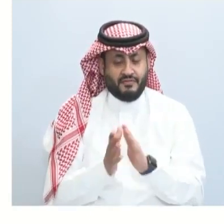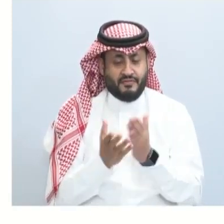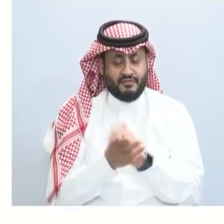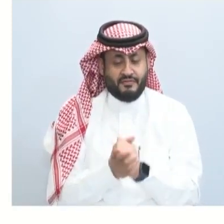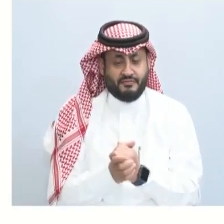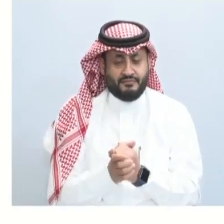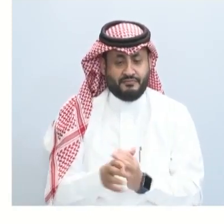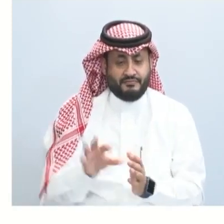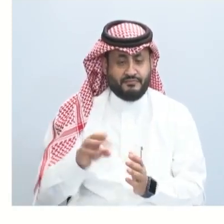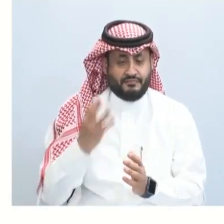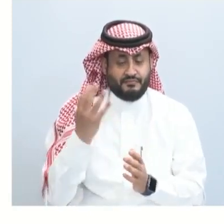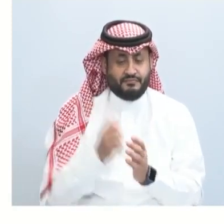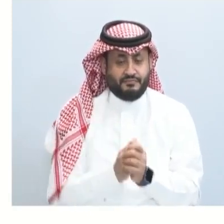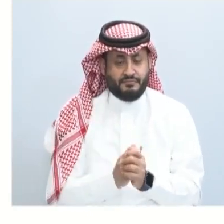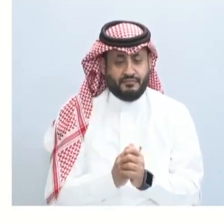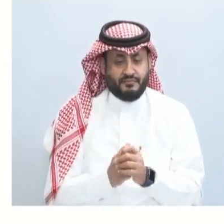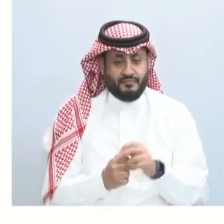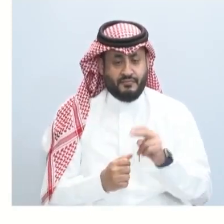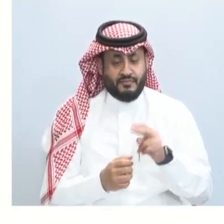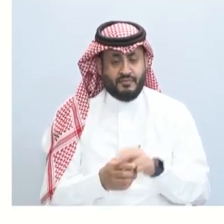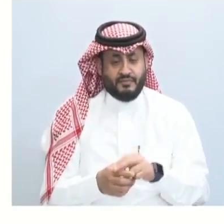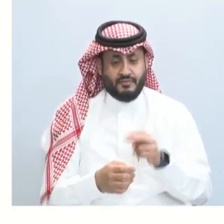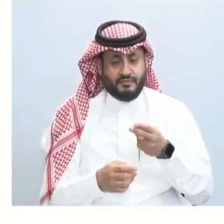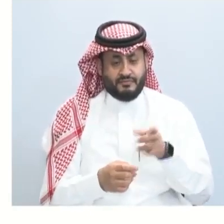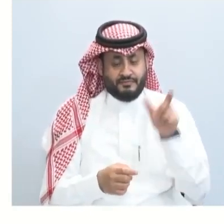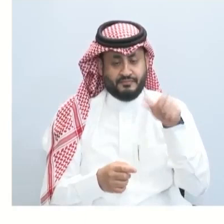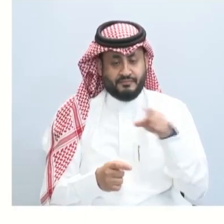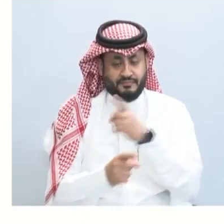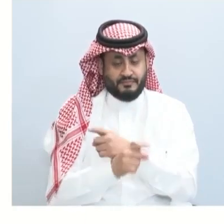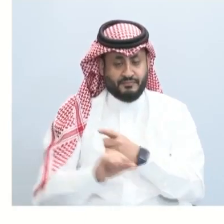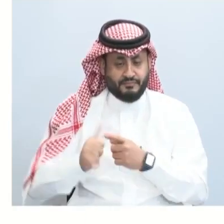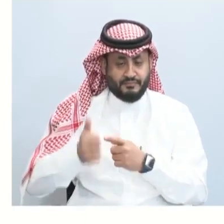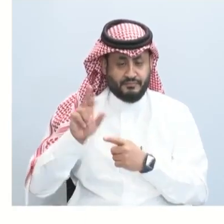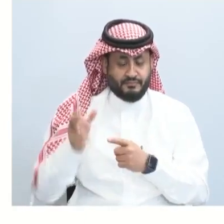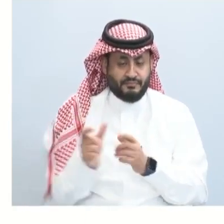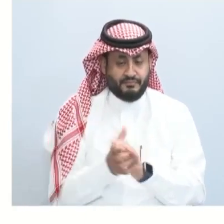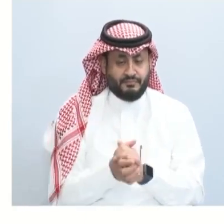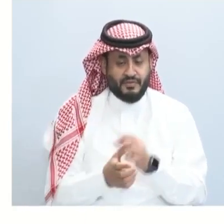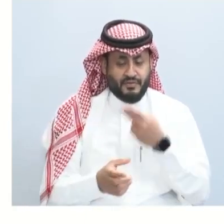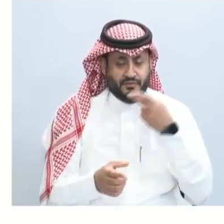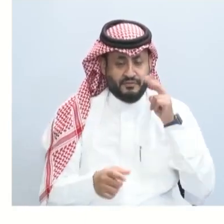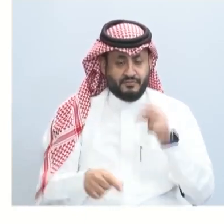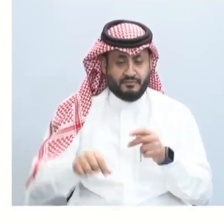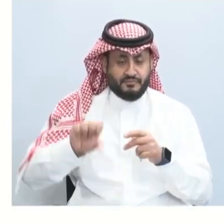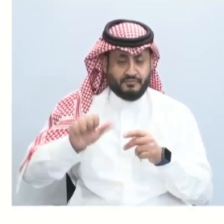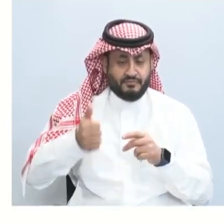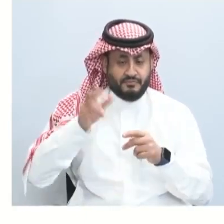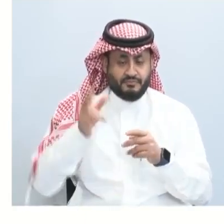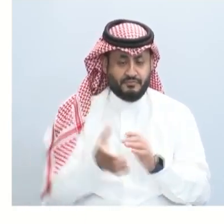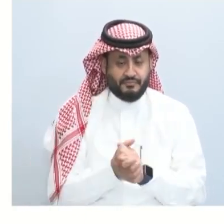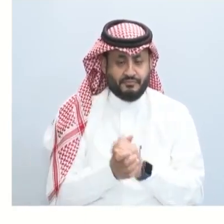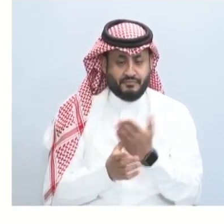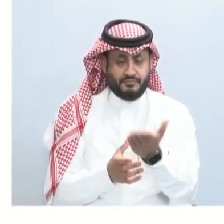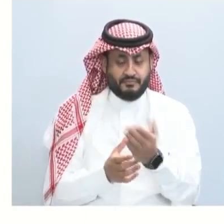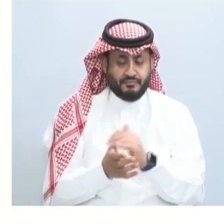94. This lesson will be presented by me, teacher Mazen Harbi, and the sign language by Mr. Fawaz Al-Aqil.